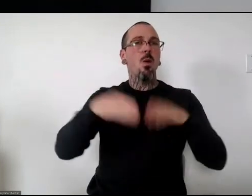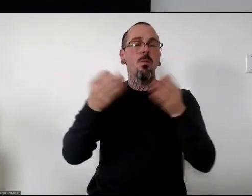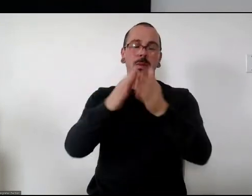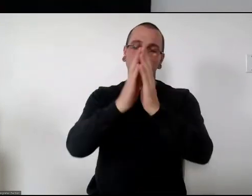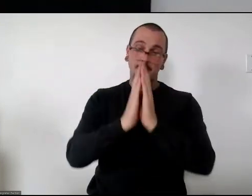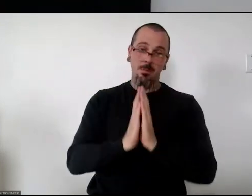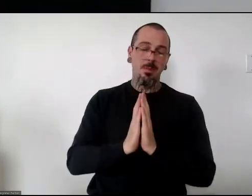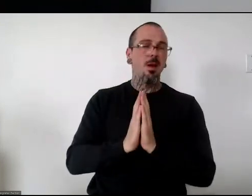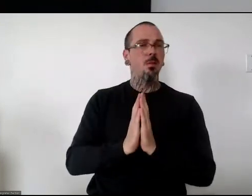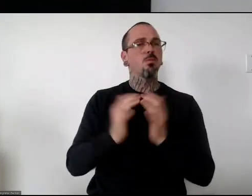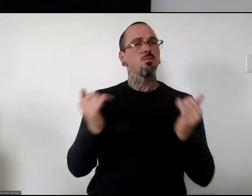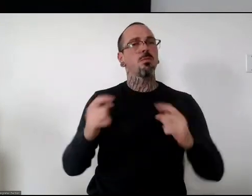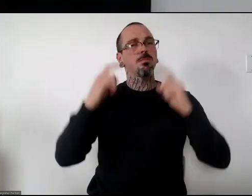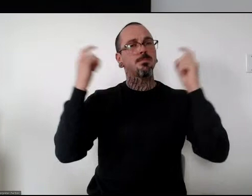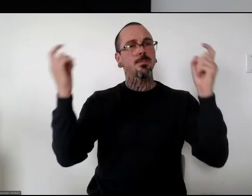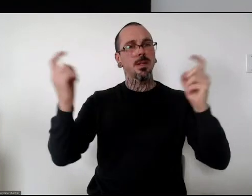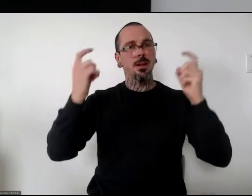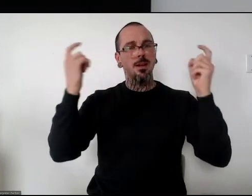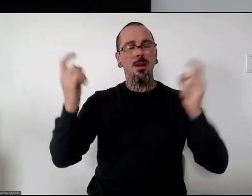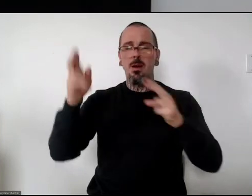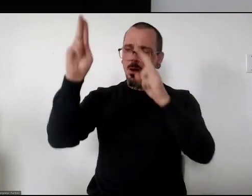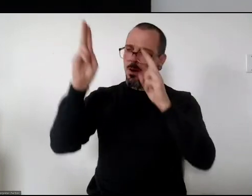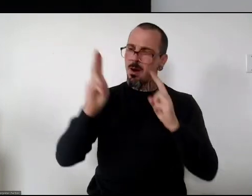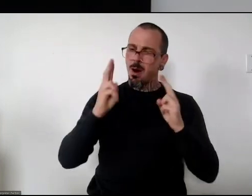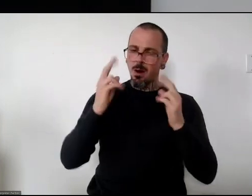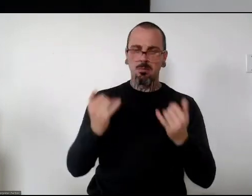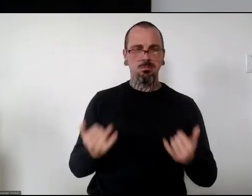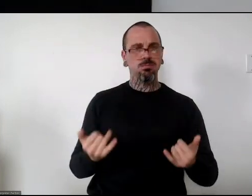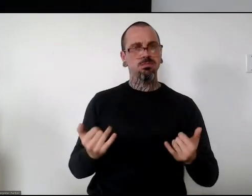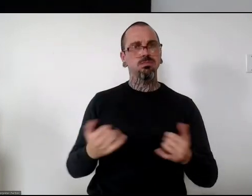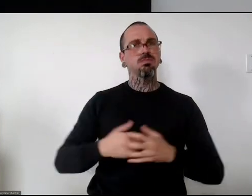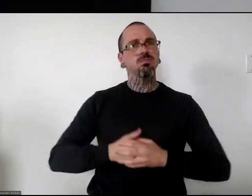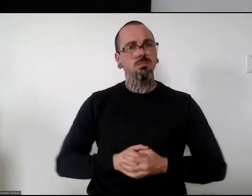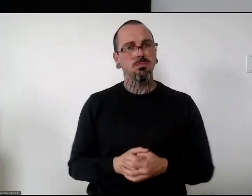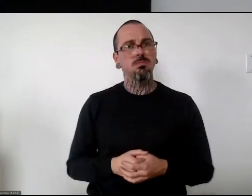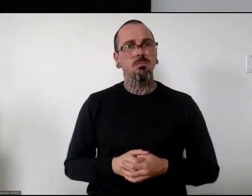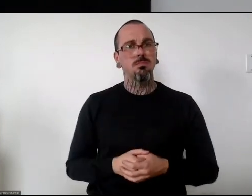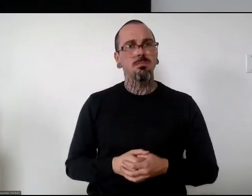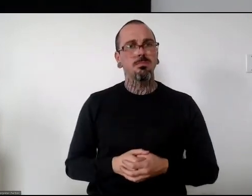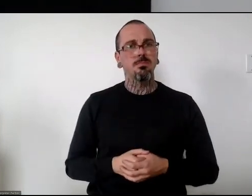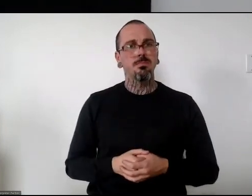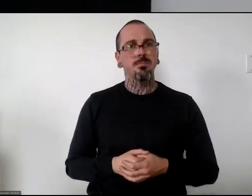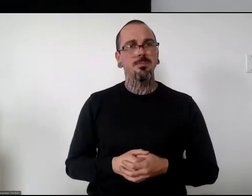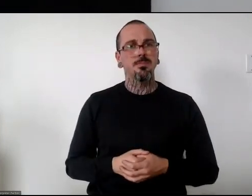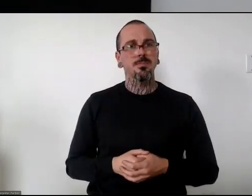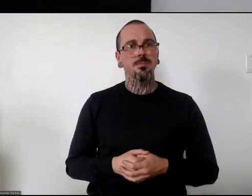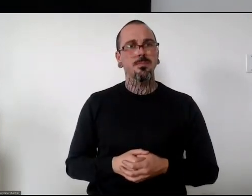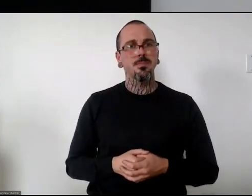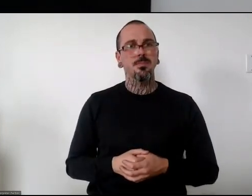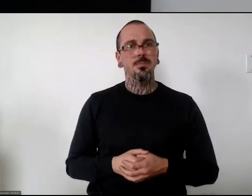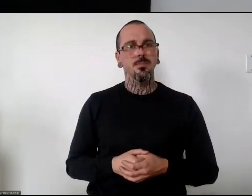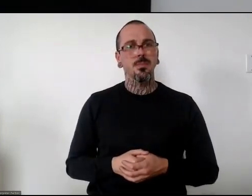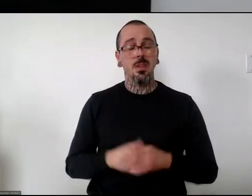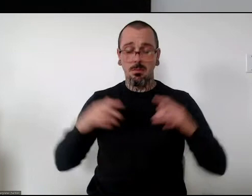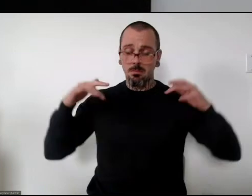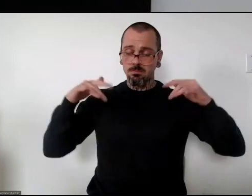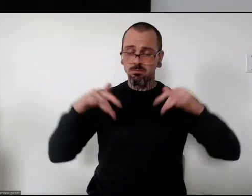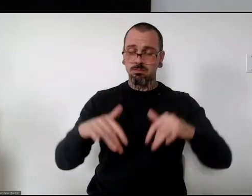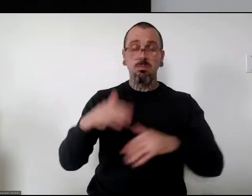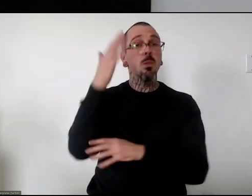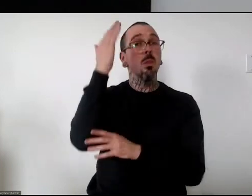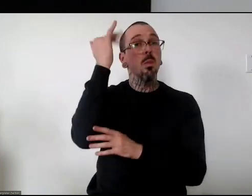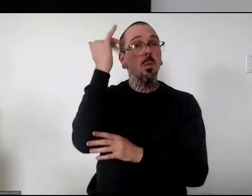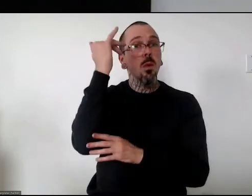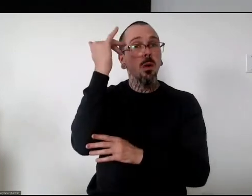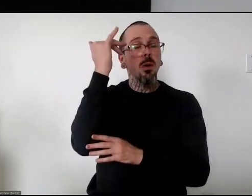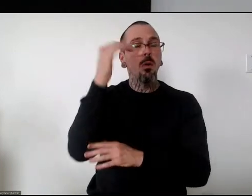here. Welcome, everybody. We are gathered to participate in a flag-raising ceremony to stand against